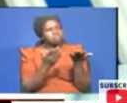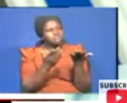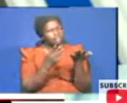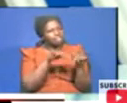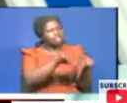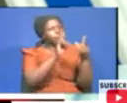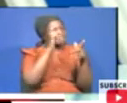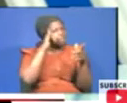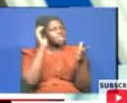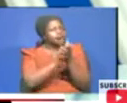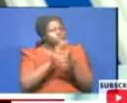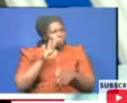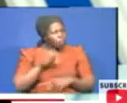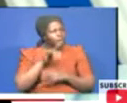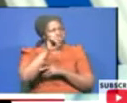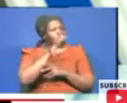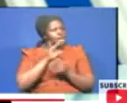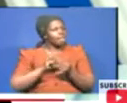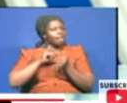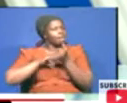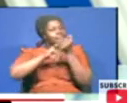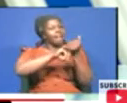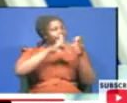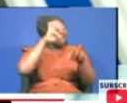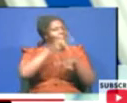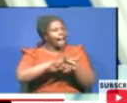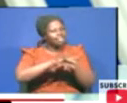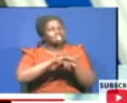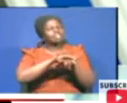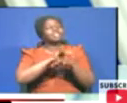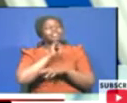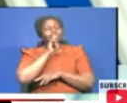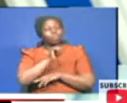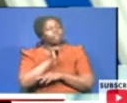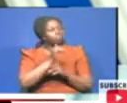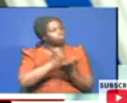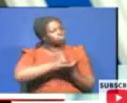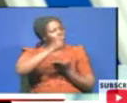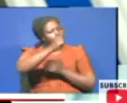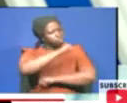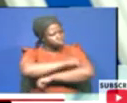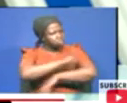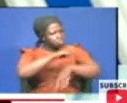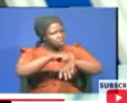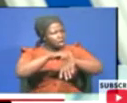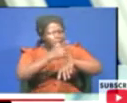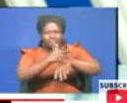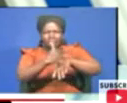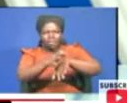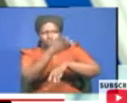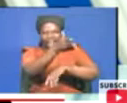that women should be married off early, and not taken to school to waste their time? All